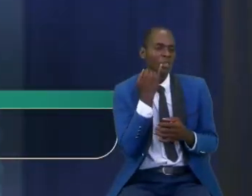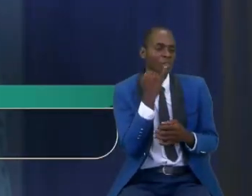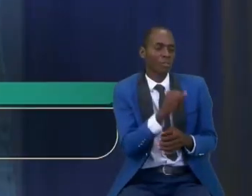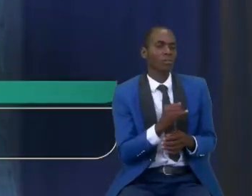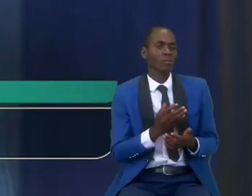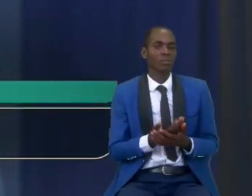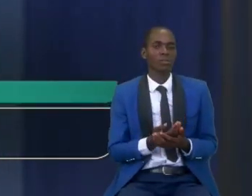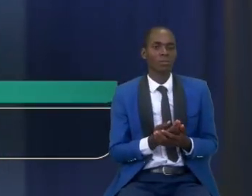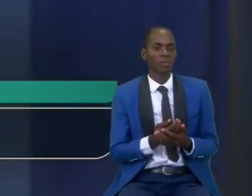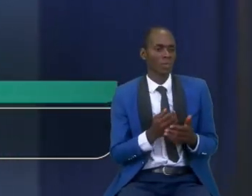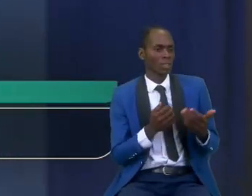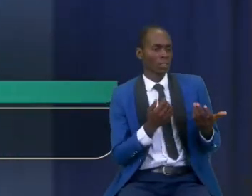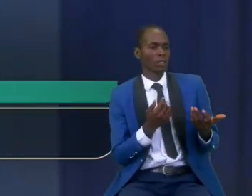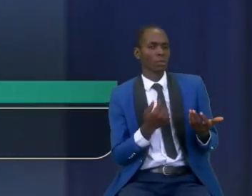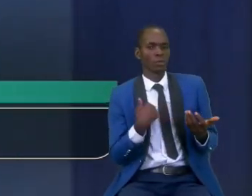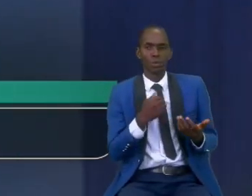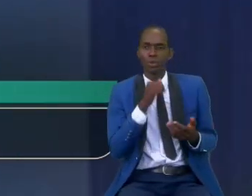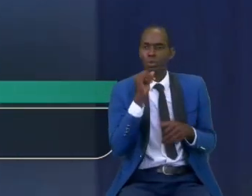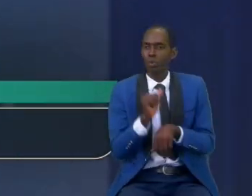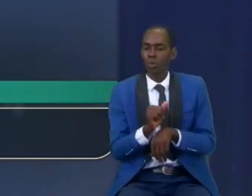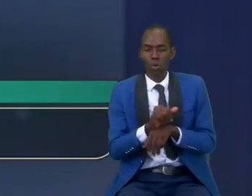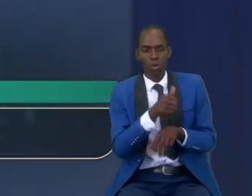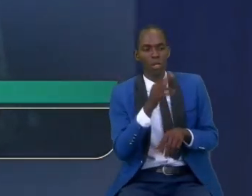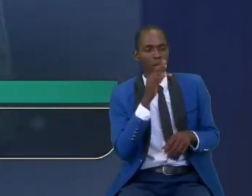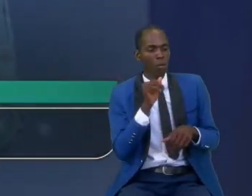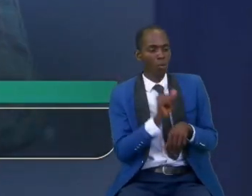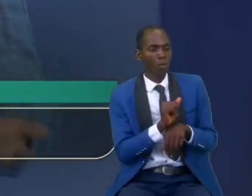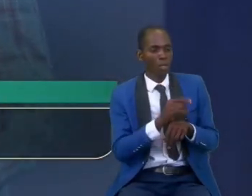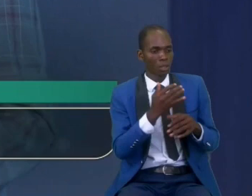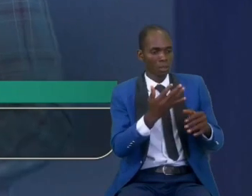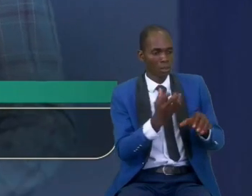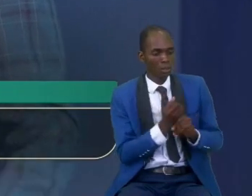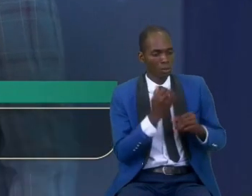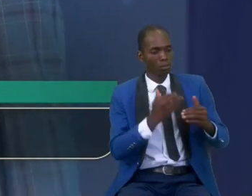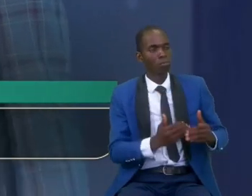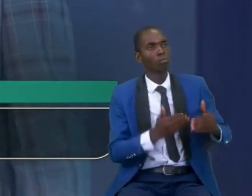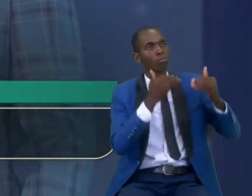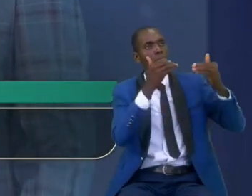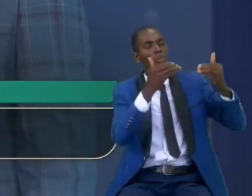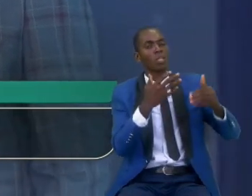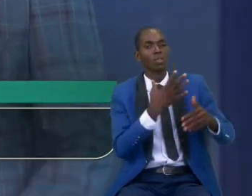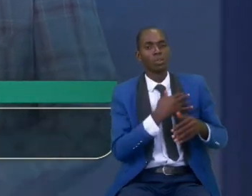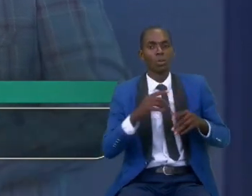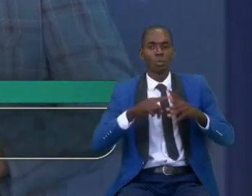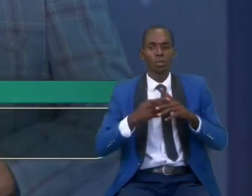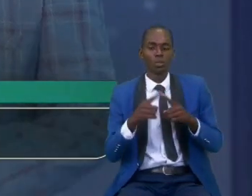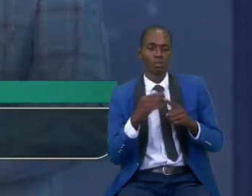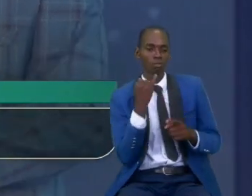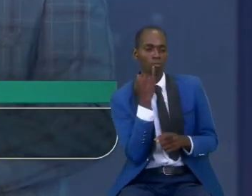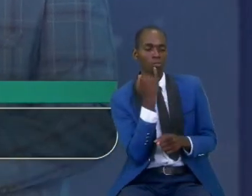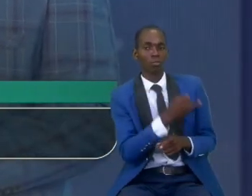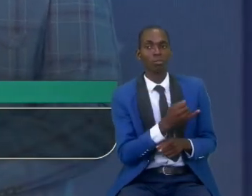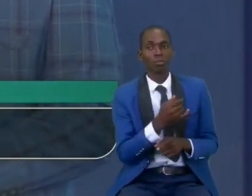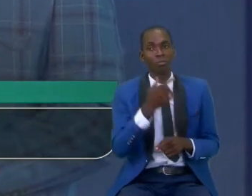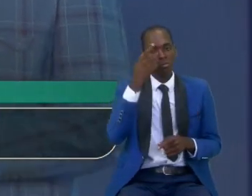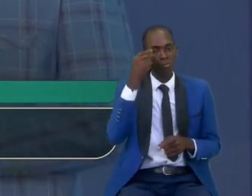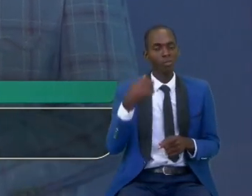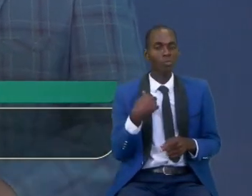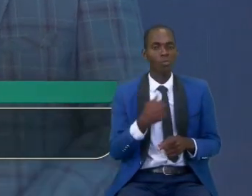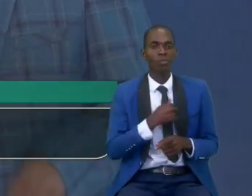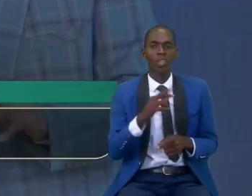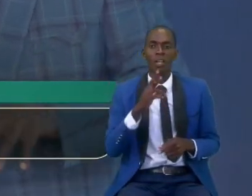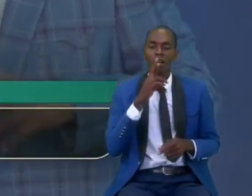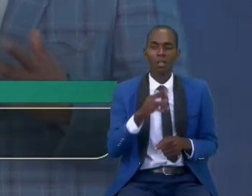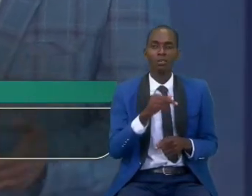that same old dumb place. And because we are negligent, all the other people that are active and they are